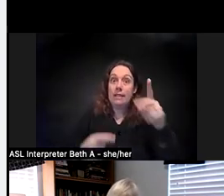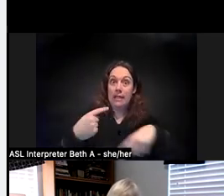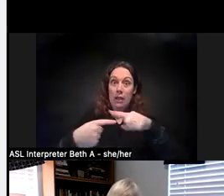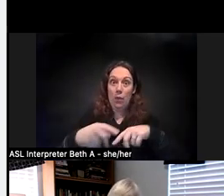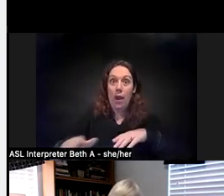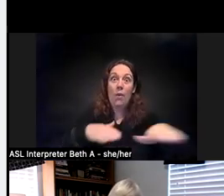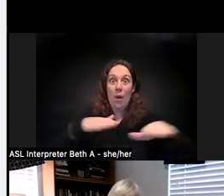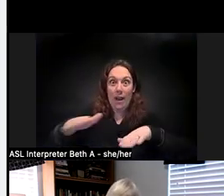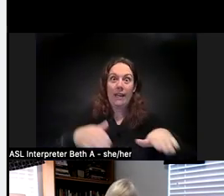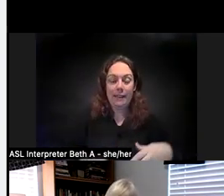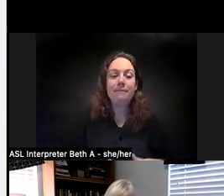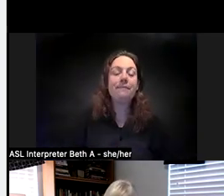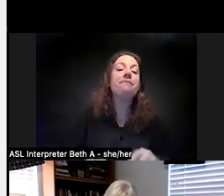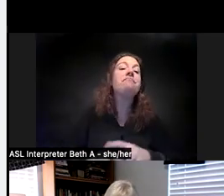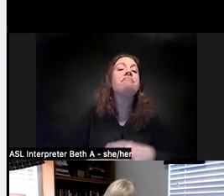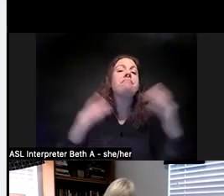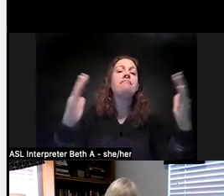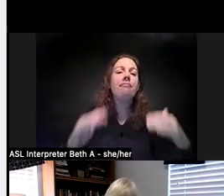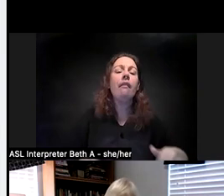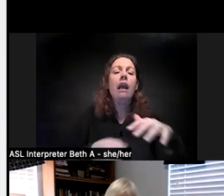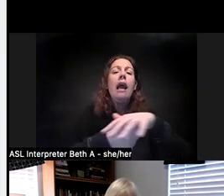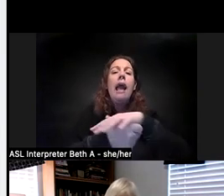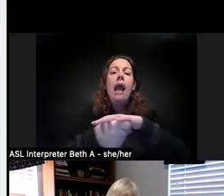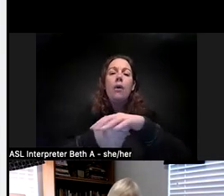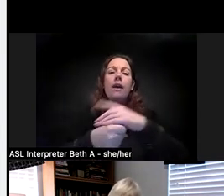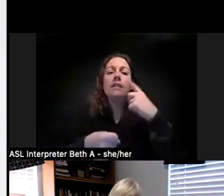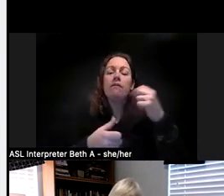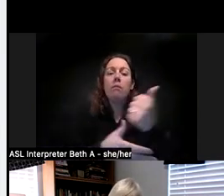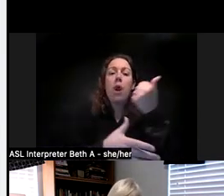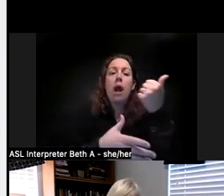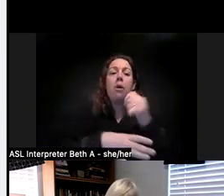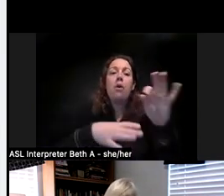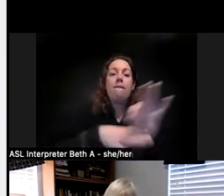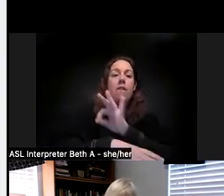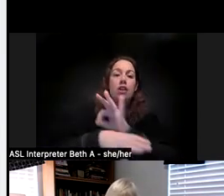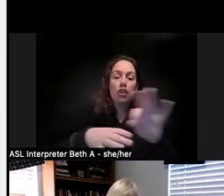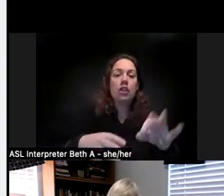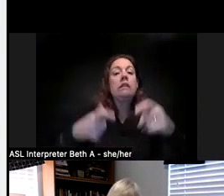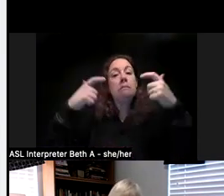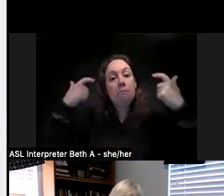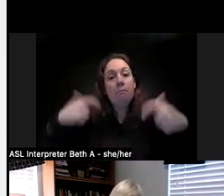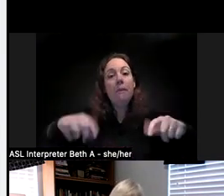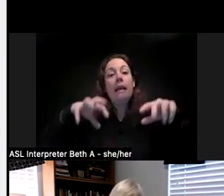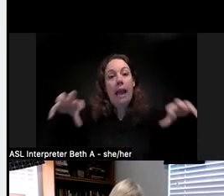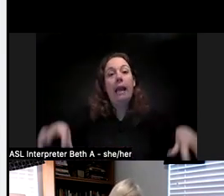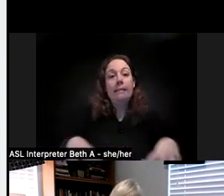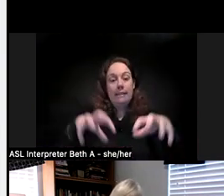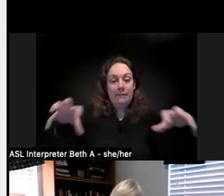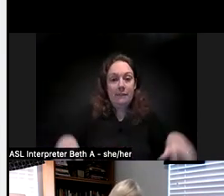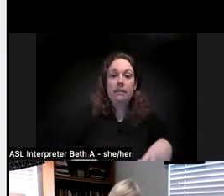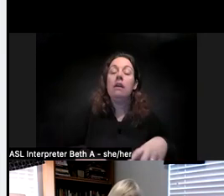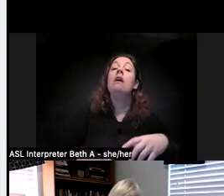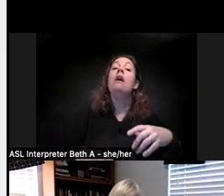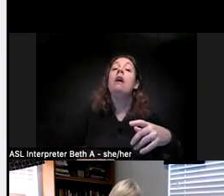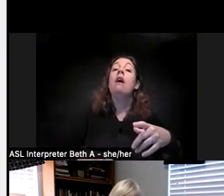Areas of primary function is the formal term of art for the ADA, and it means the major activity